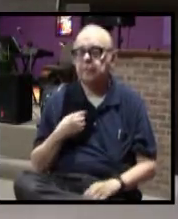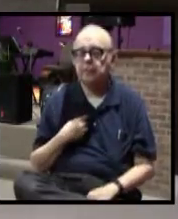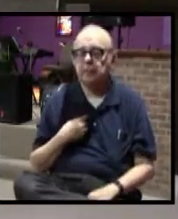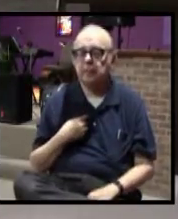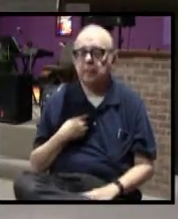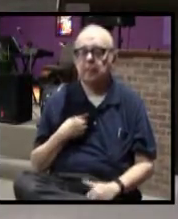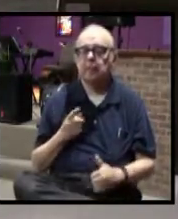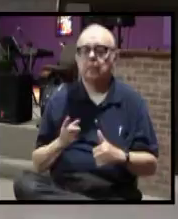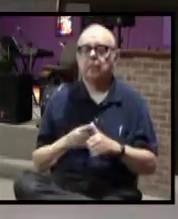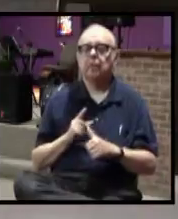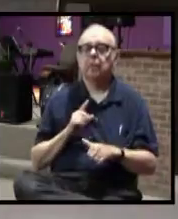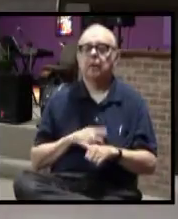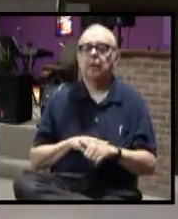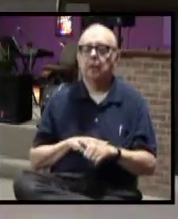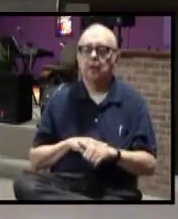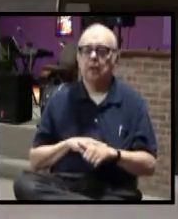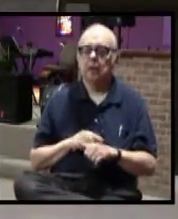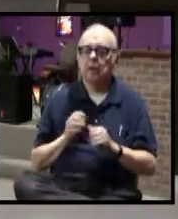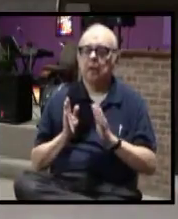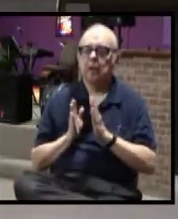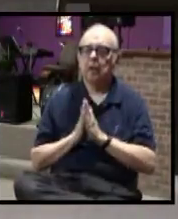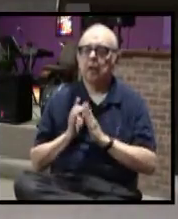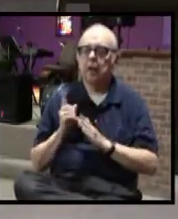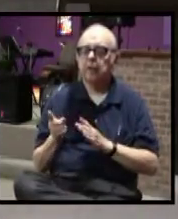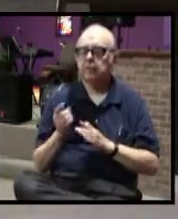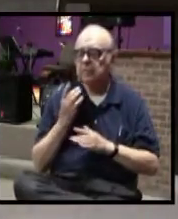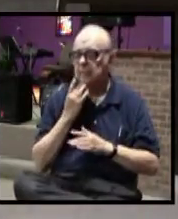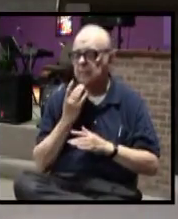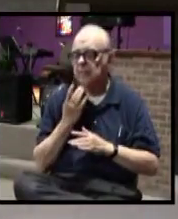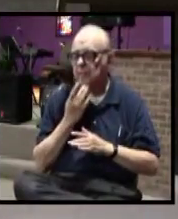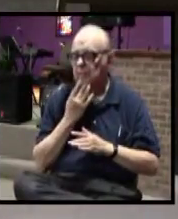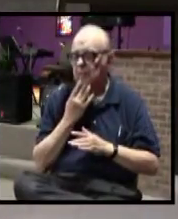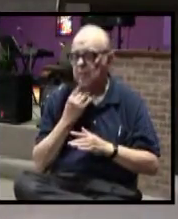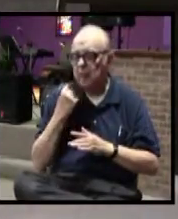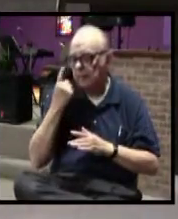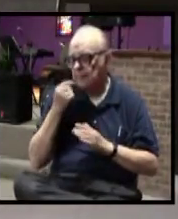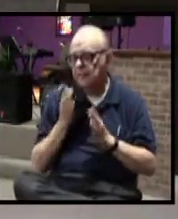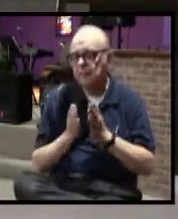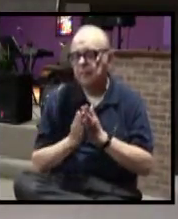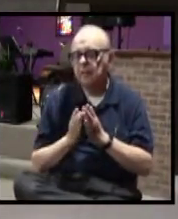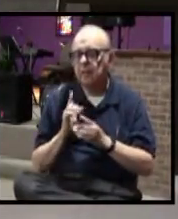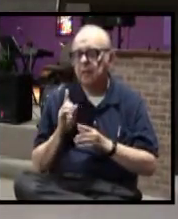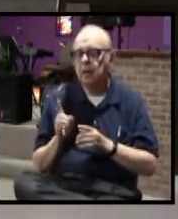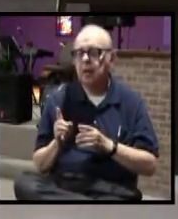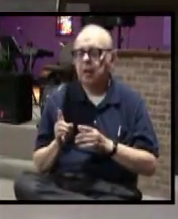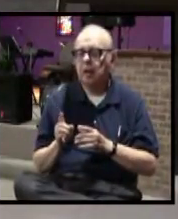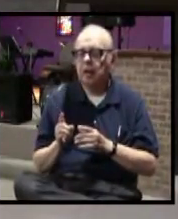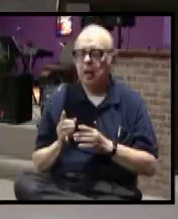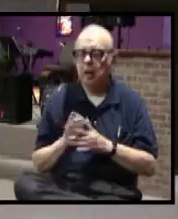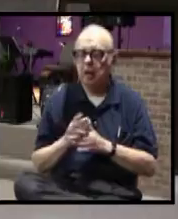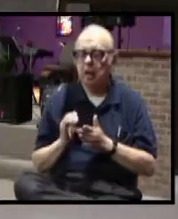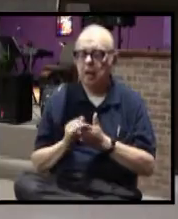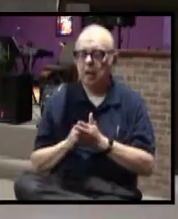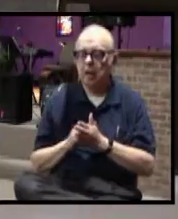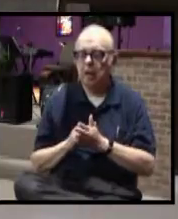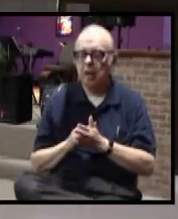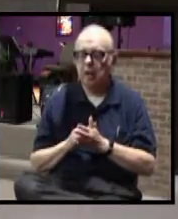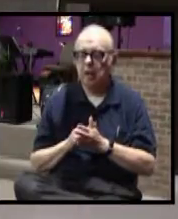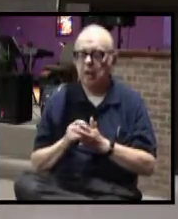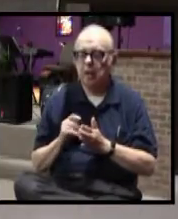not obvious to you and me. For the first time ever, I'm going to ask you a favor here on Facebook. One,